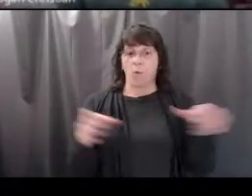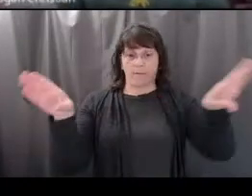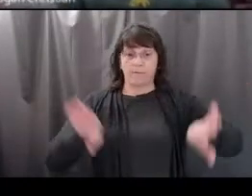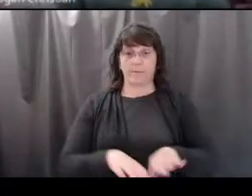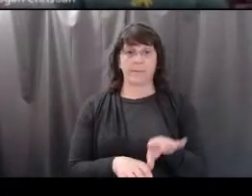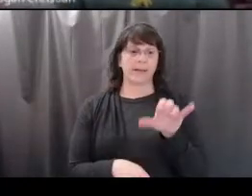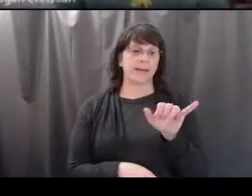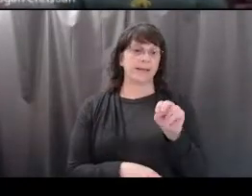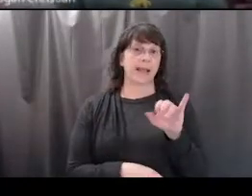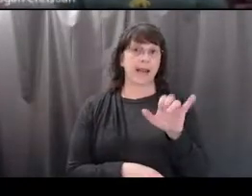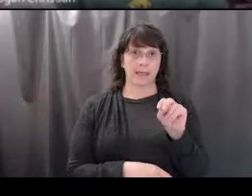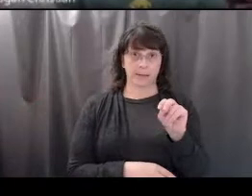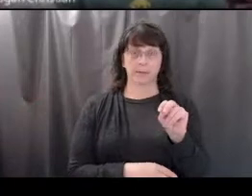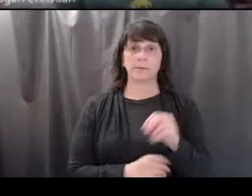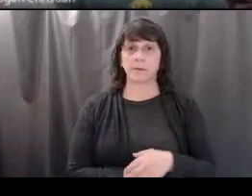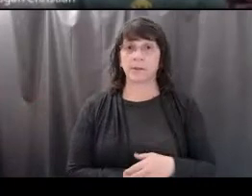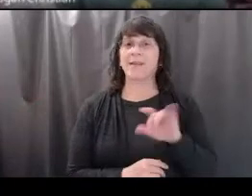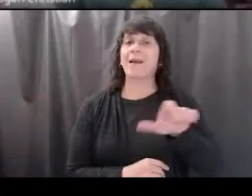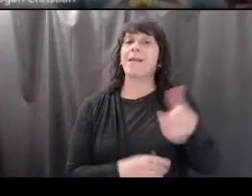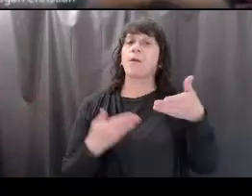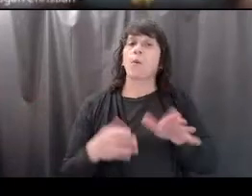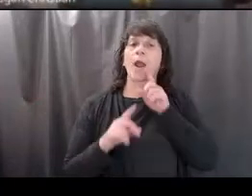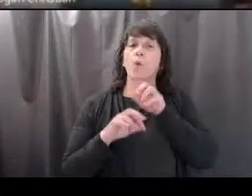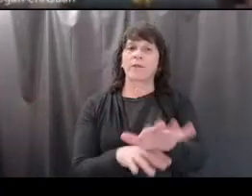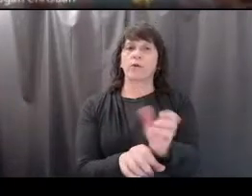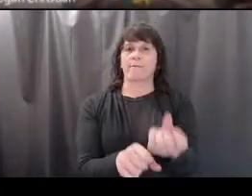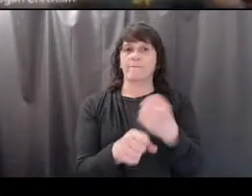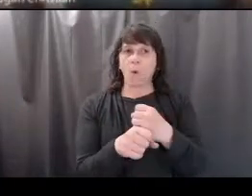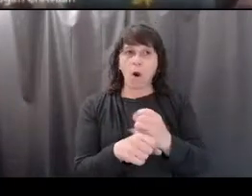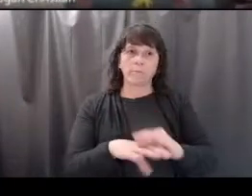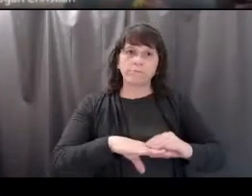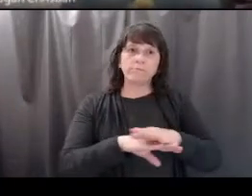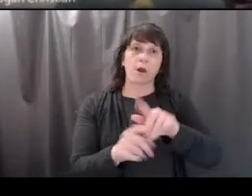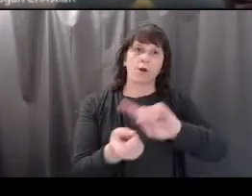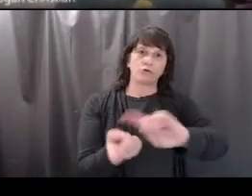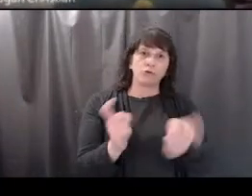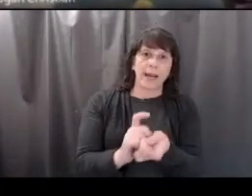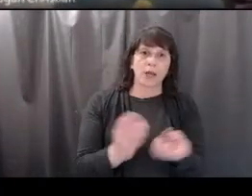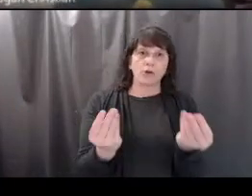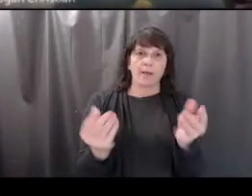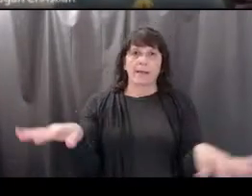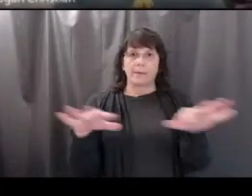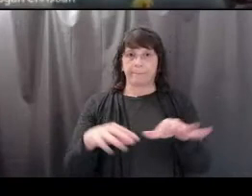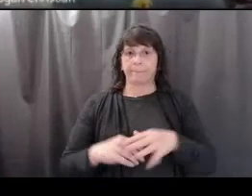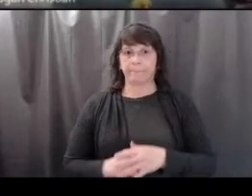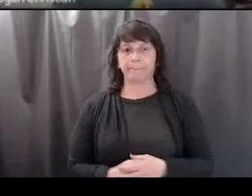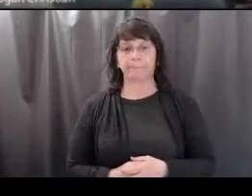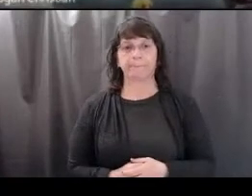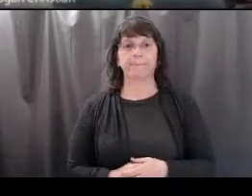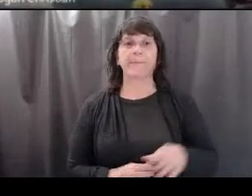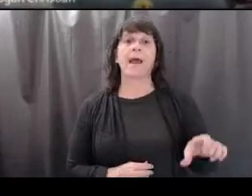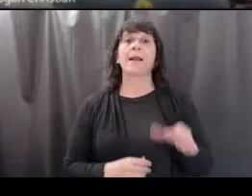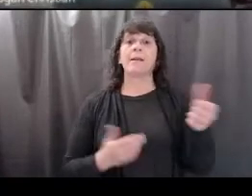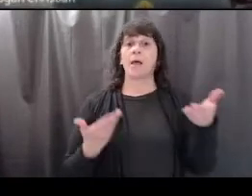canyons. So that's another way that rivers can form and translate and change the terrain around us.